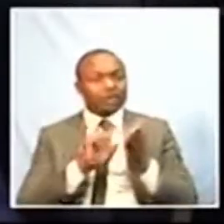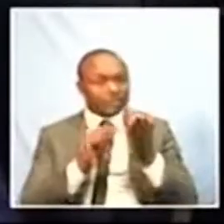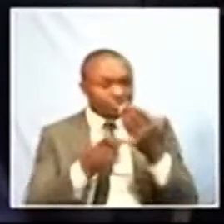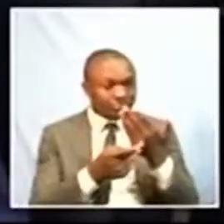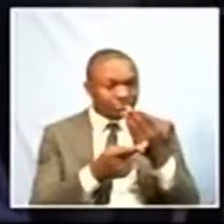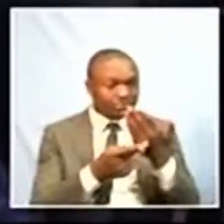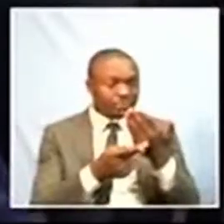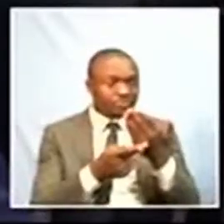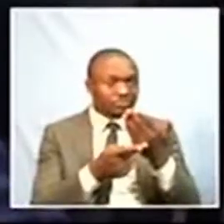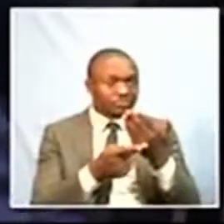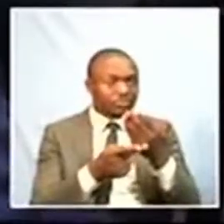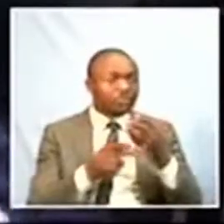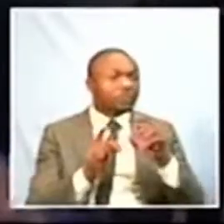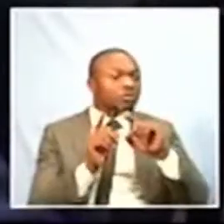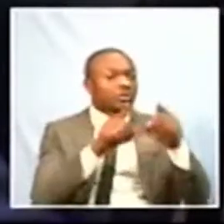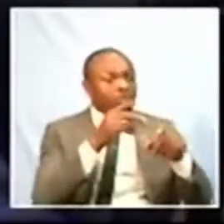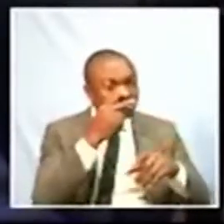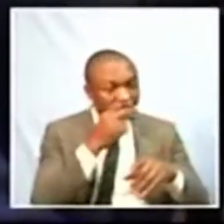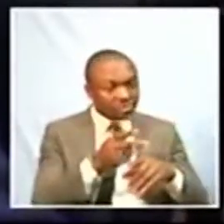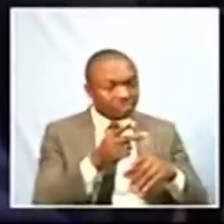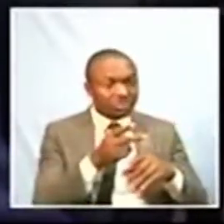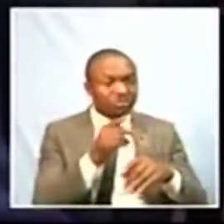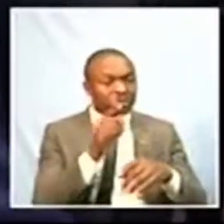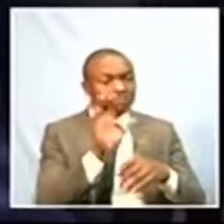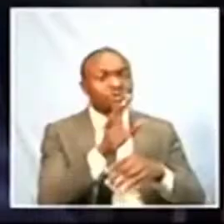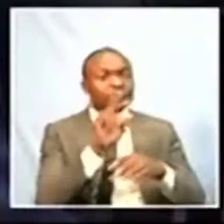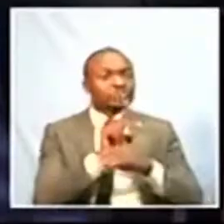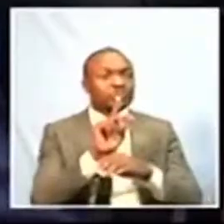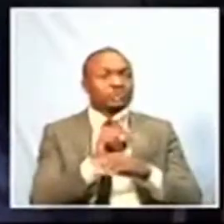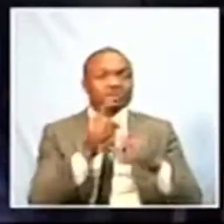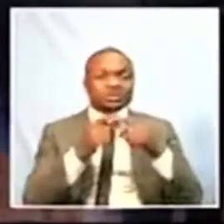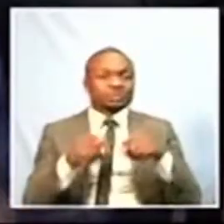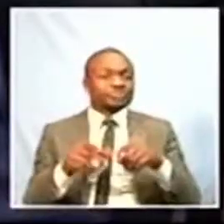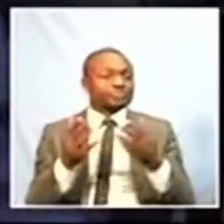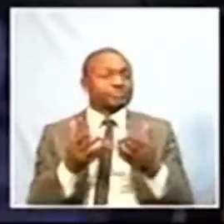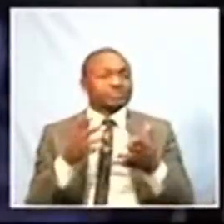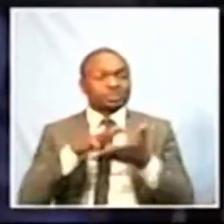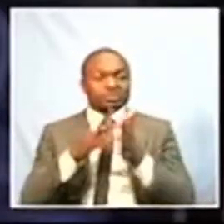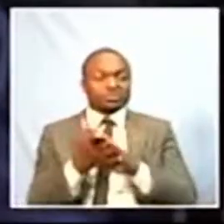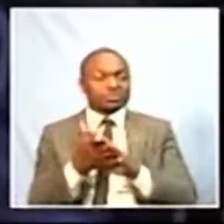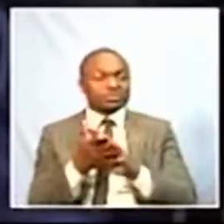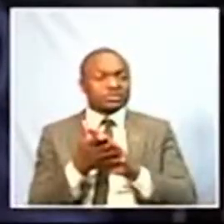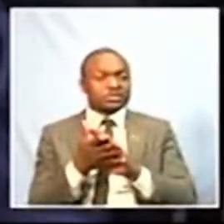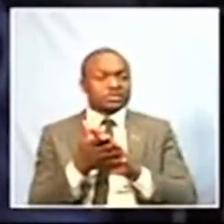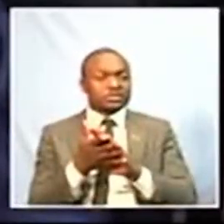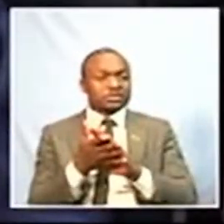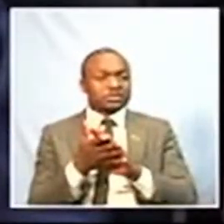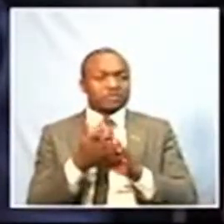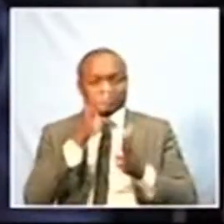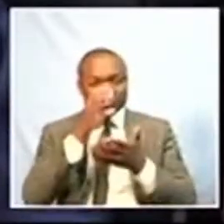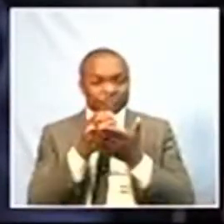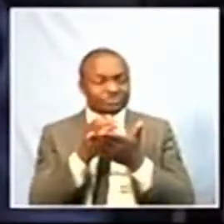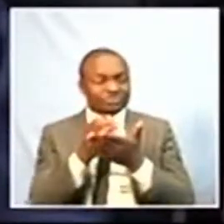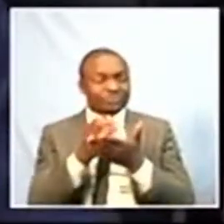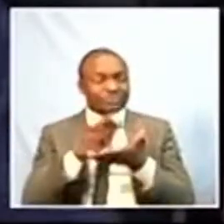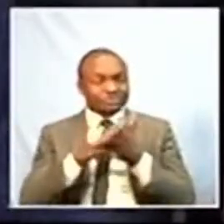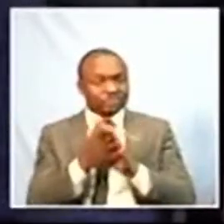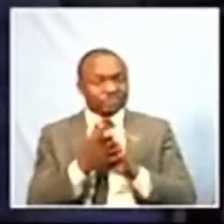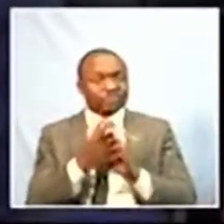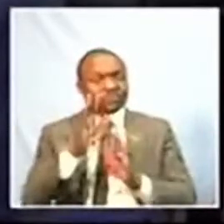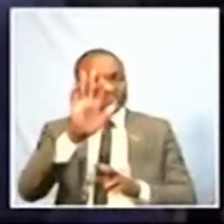have been going without knowing what is the mixture of the concrete, what is the mixture of the plastering. So with